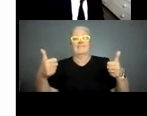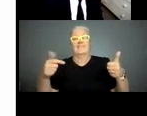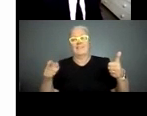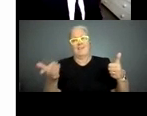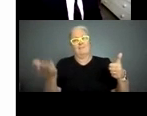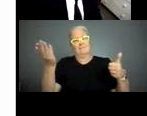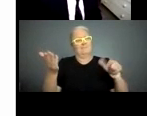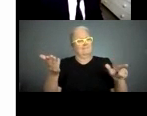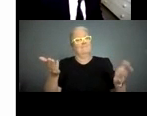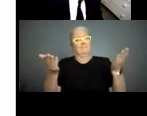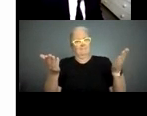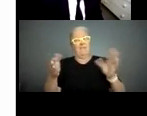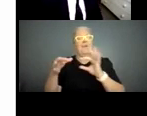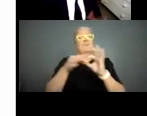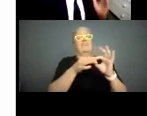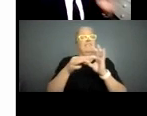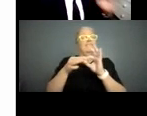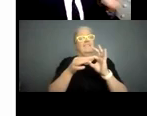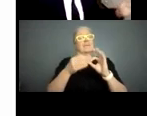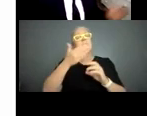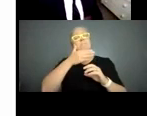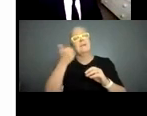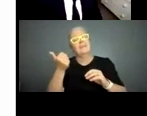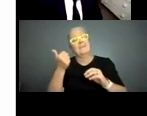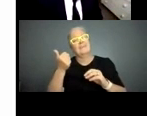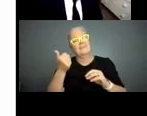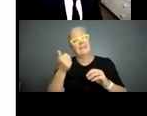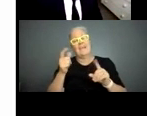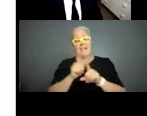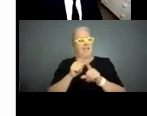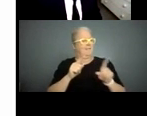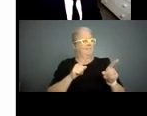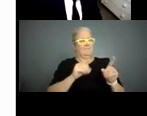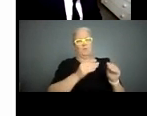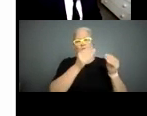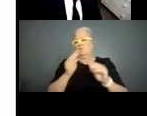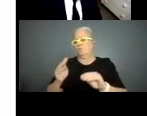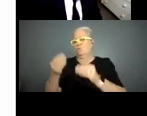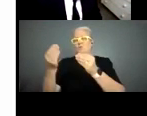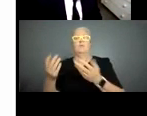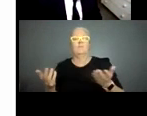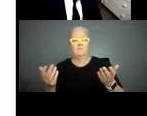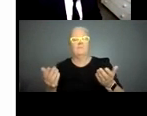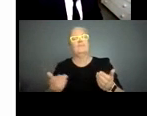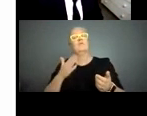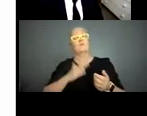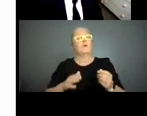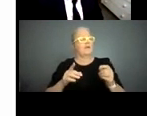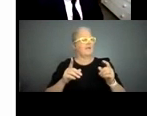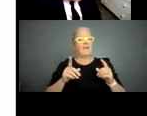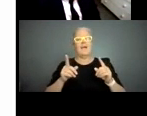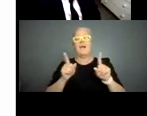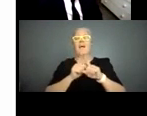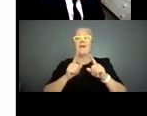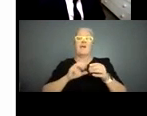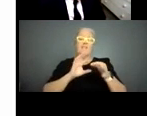with their peer than they would with a teacher. So we need to do that, and we need to set up things like circles of friends and buddies. And indeed,